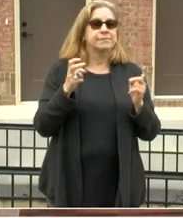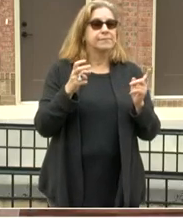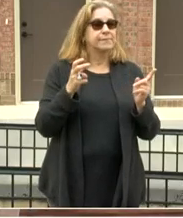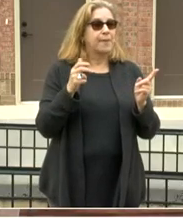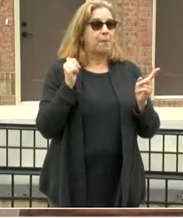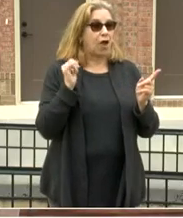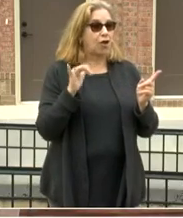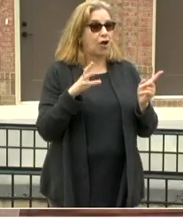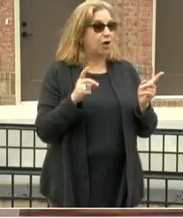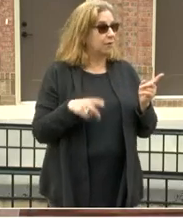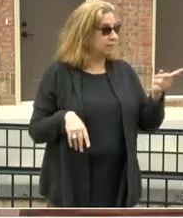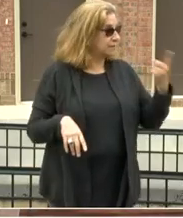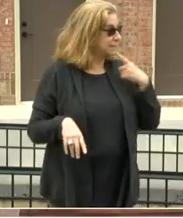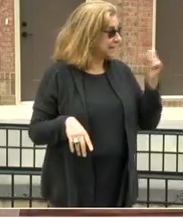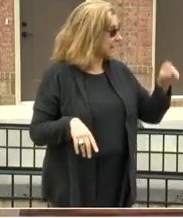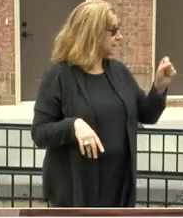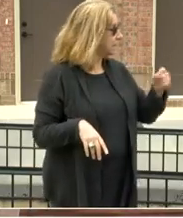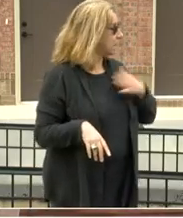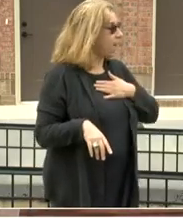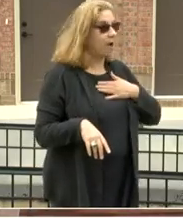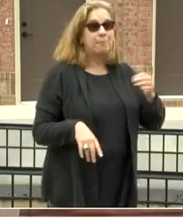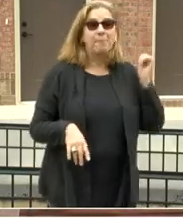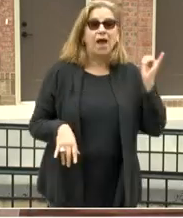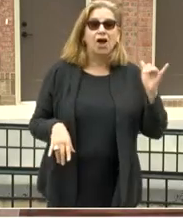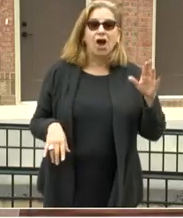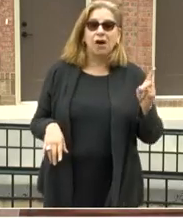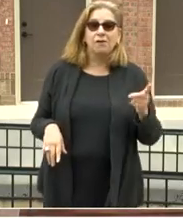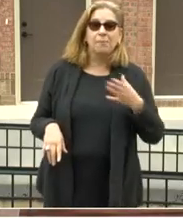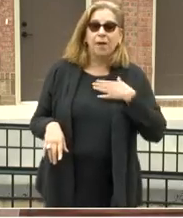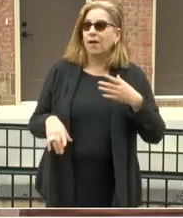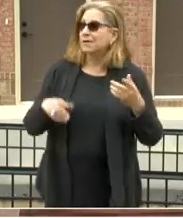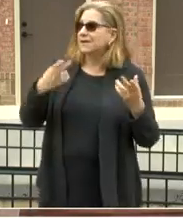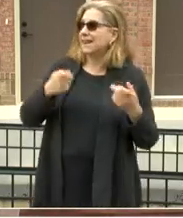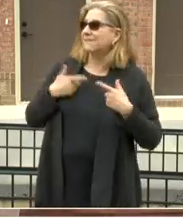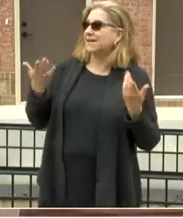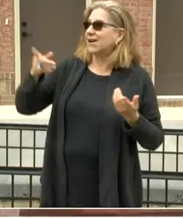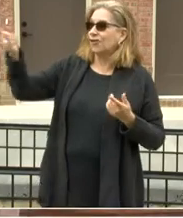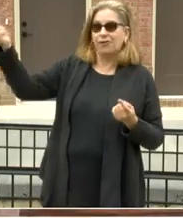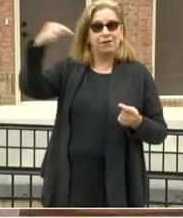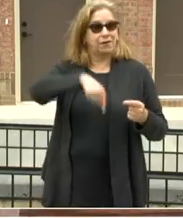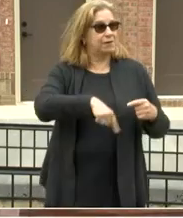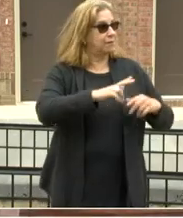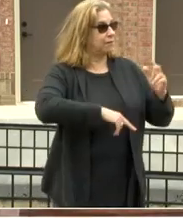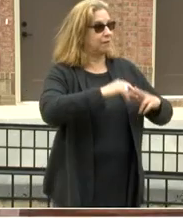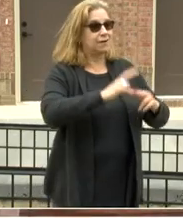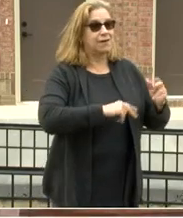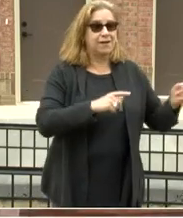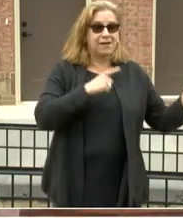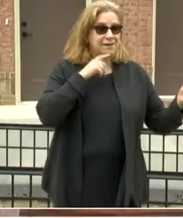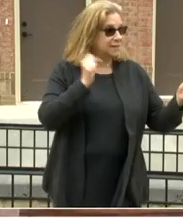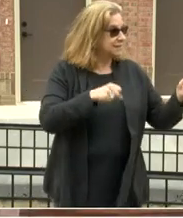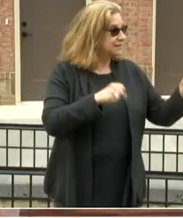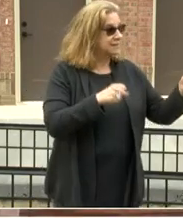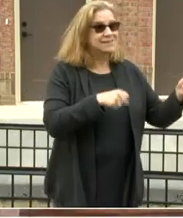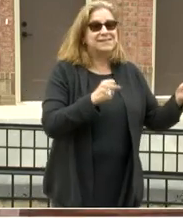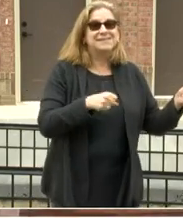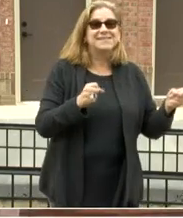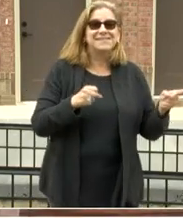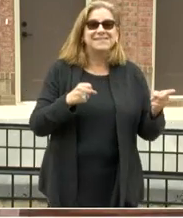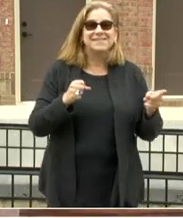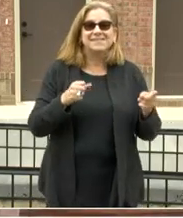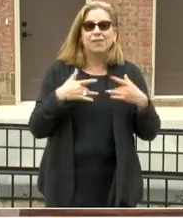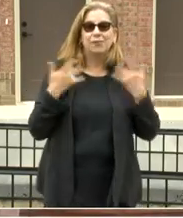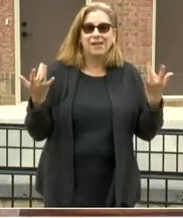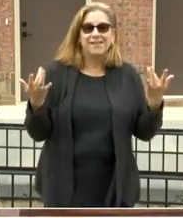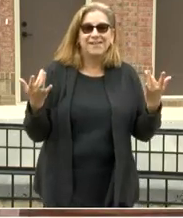see that? It is directly in your backyard. And so we have worked together. To our subcontractor